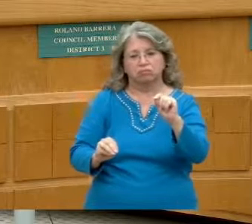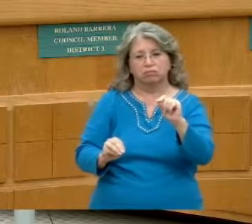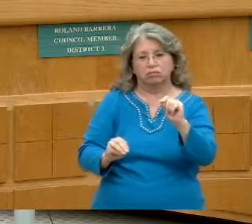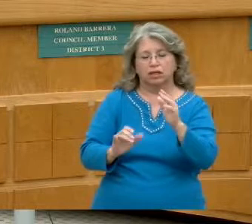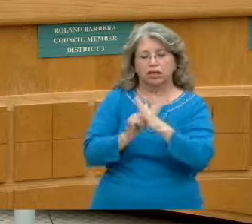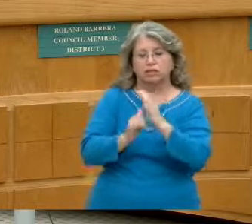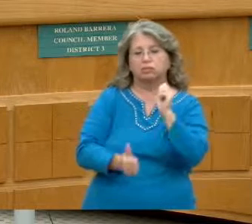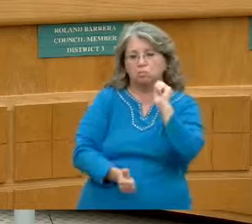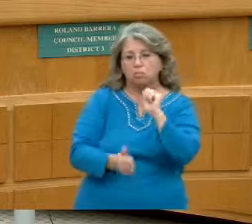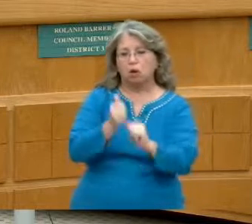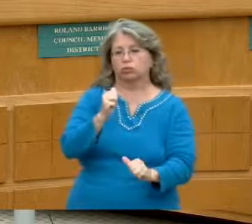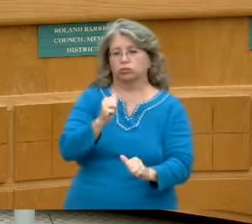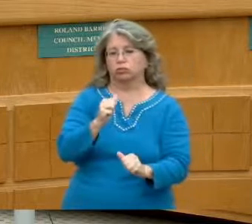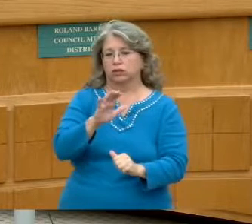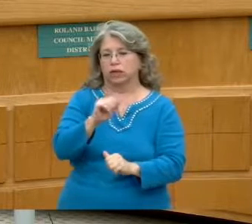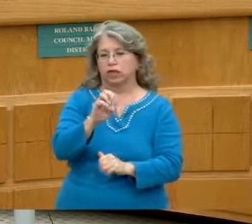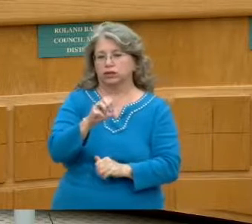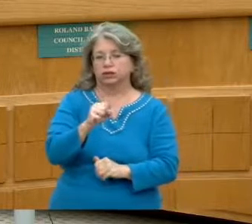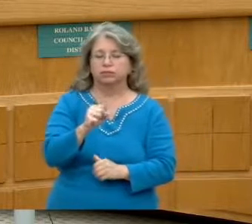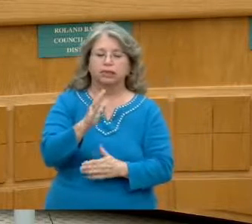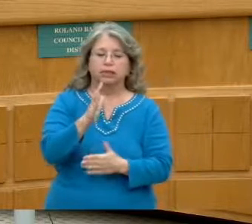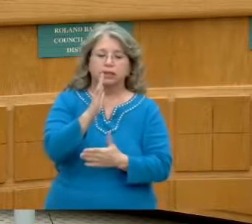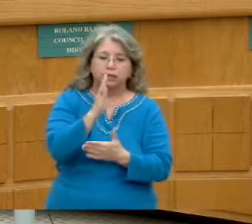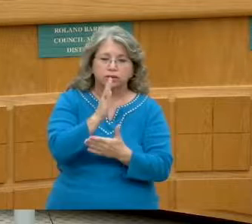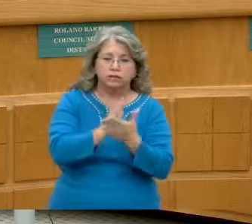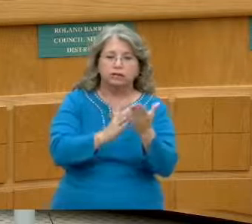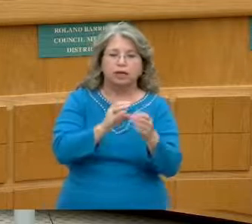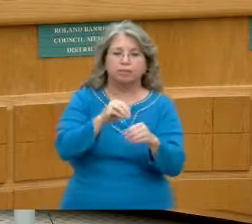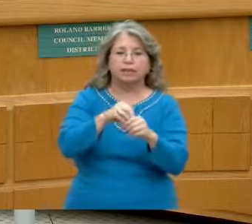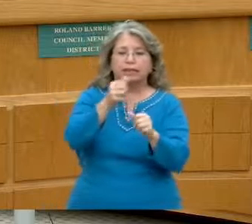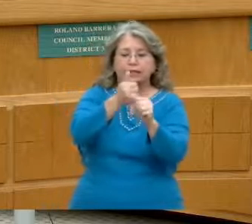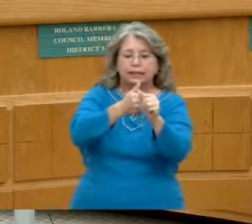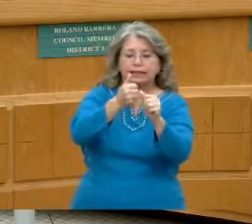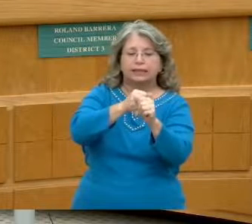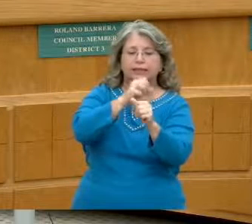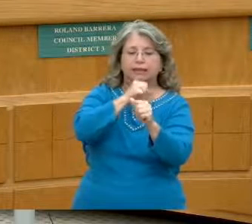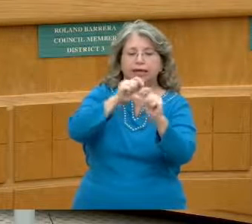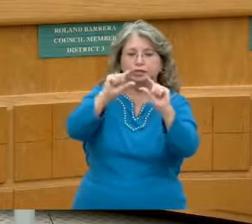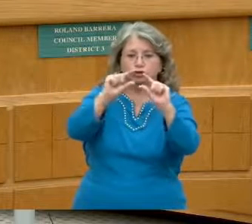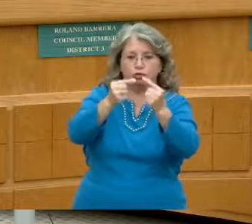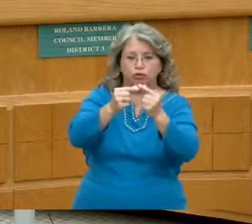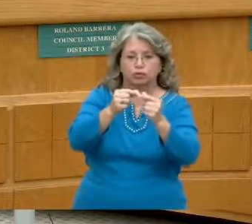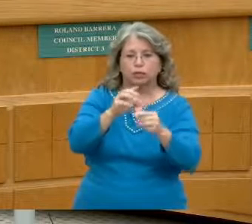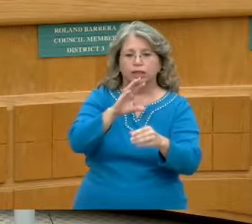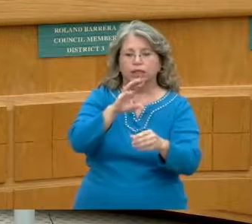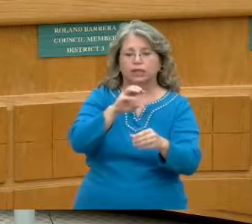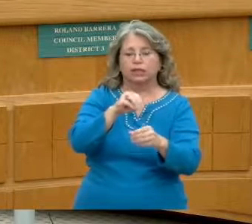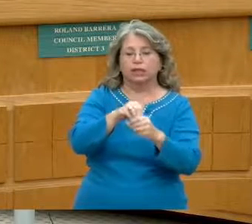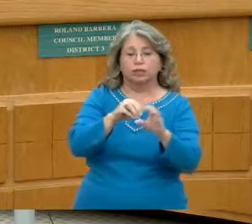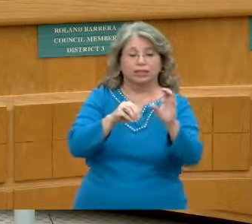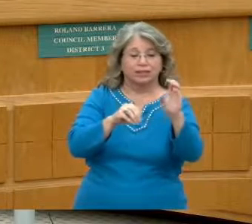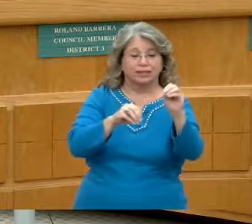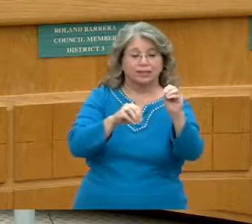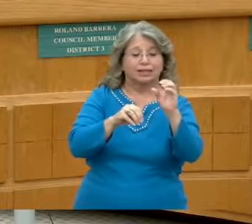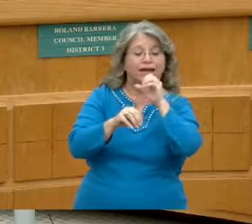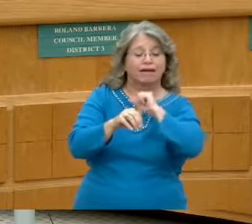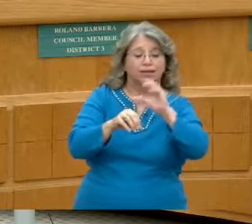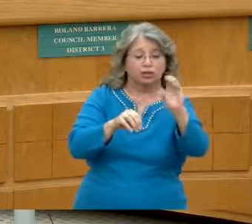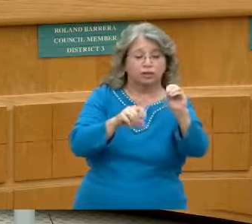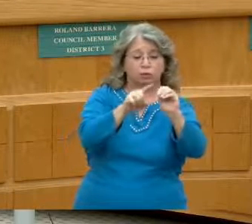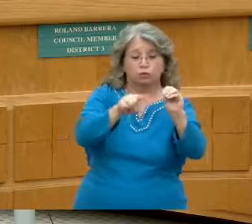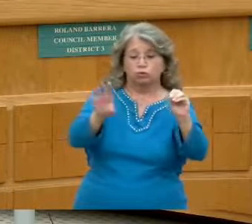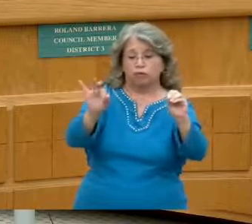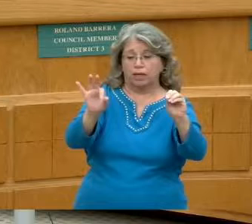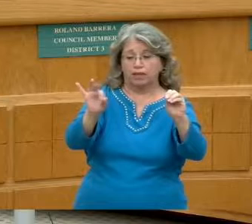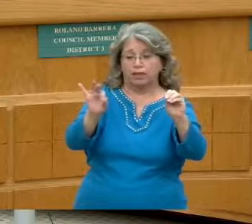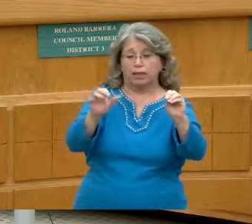majority of the cases. Although there's some in every age group, including 16 in the 0 to 19 age group, and we